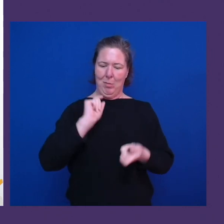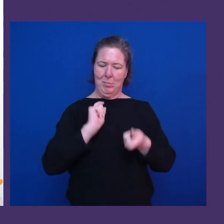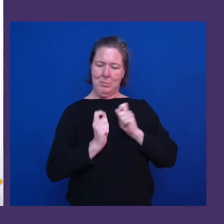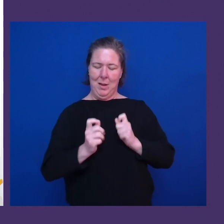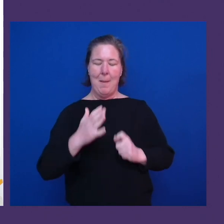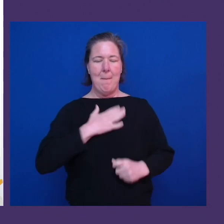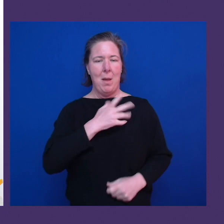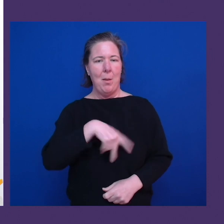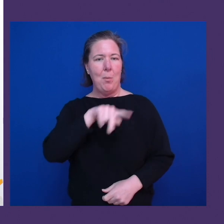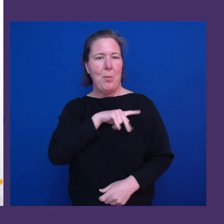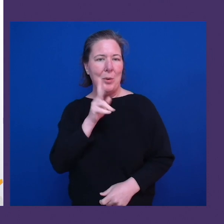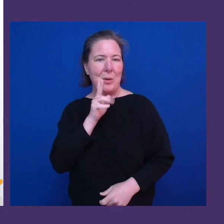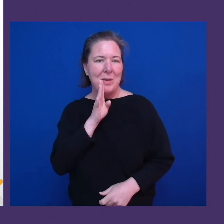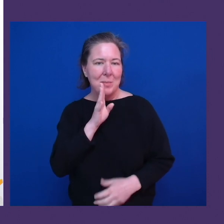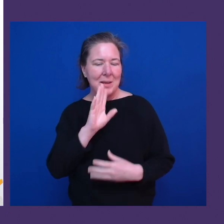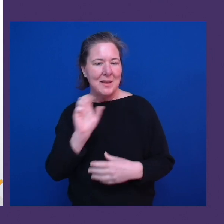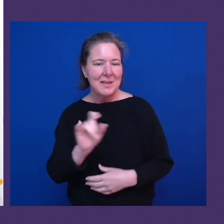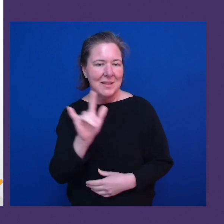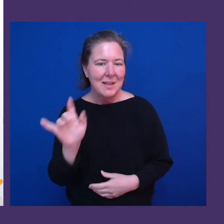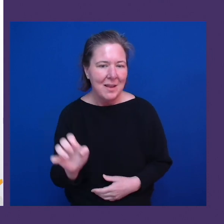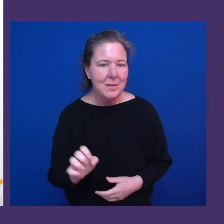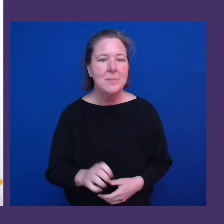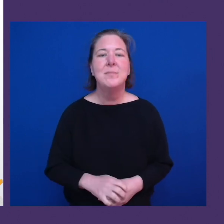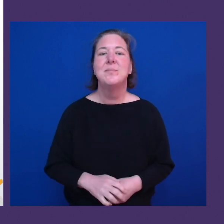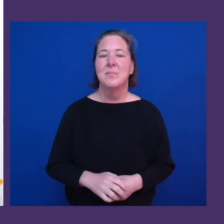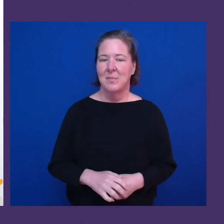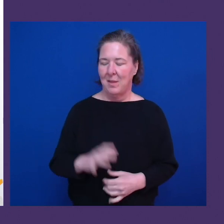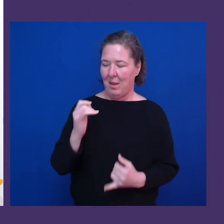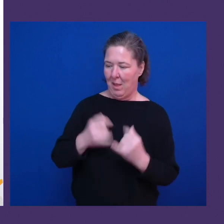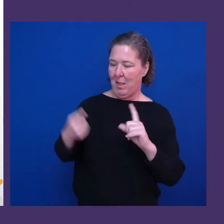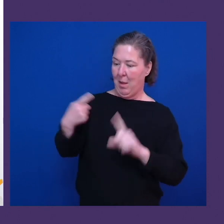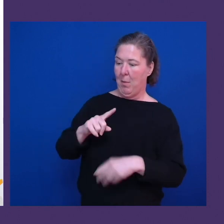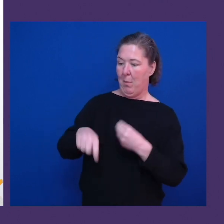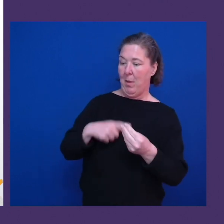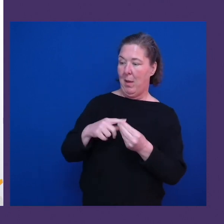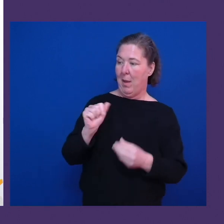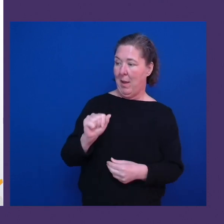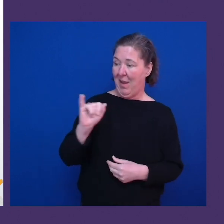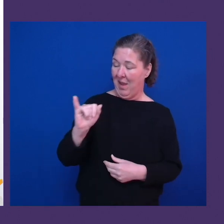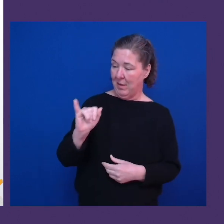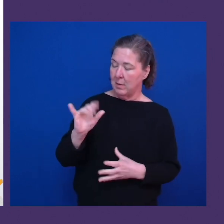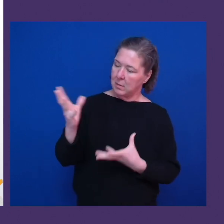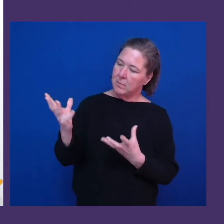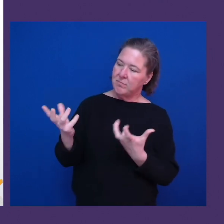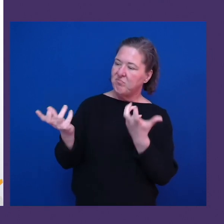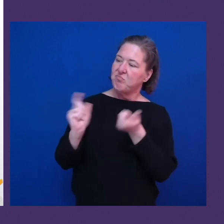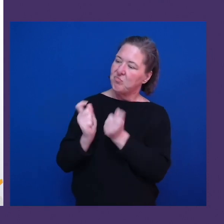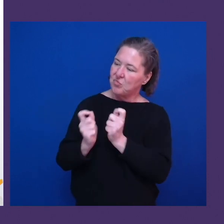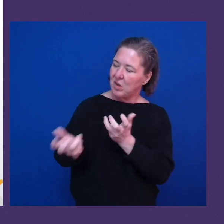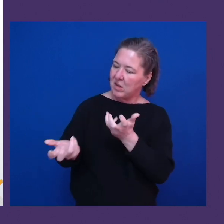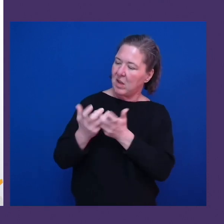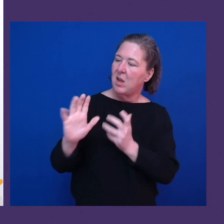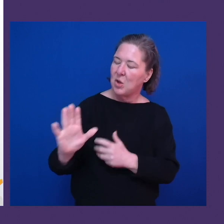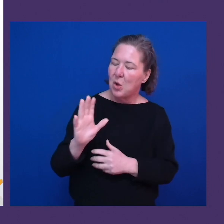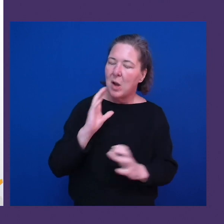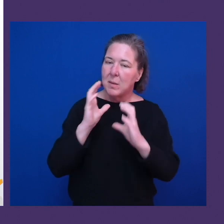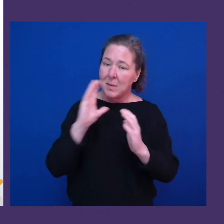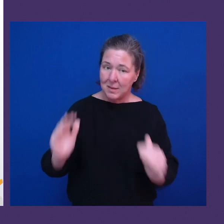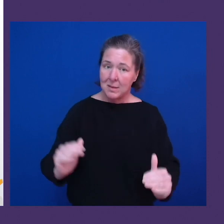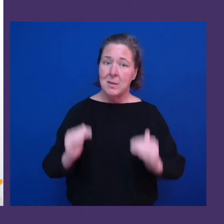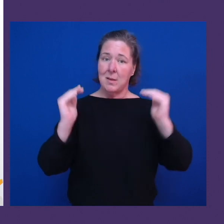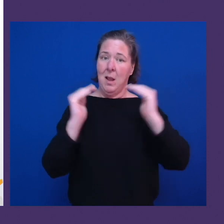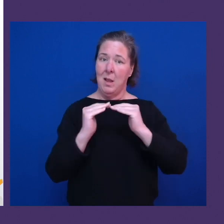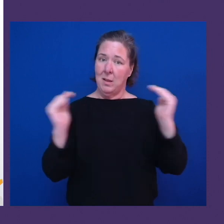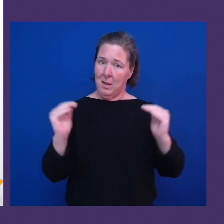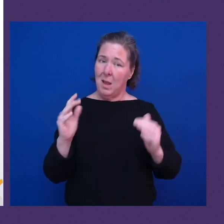style. Your last point about AI adapting to your communication style is kind of next level, but also